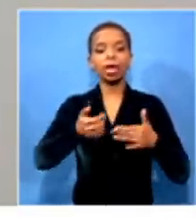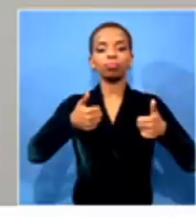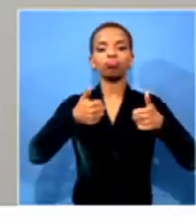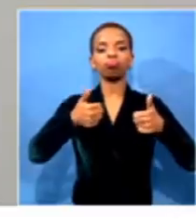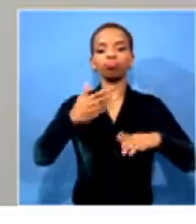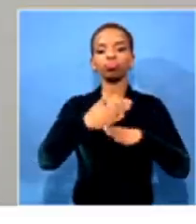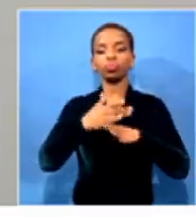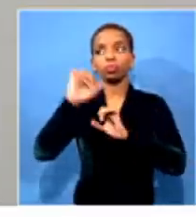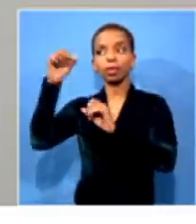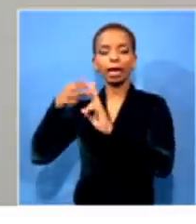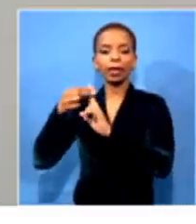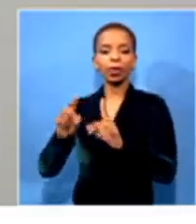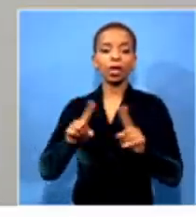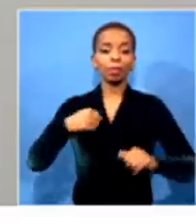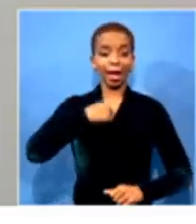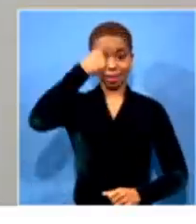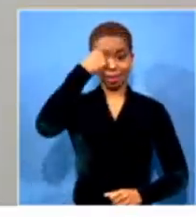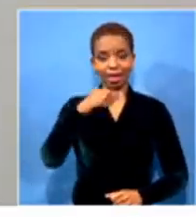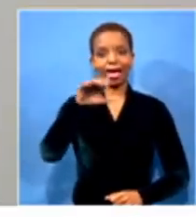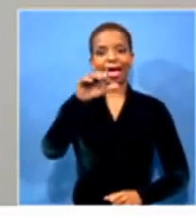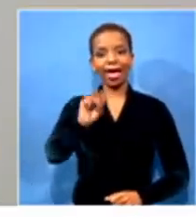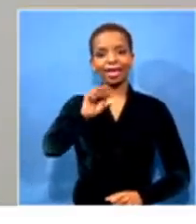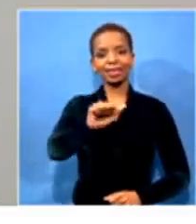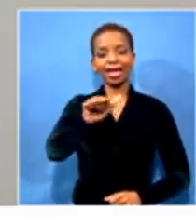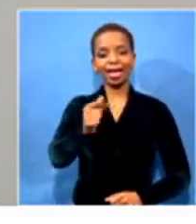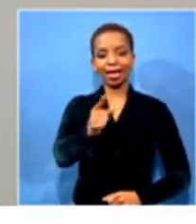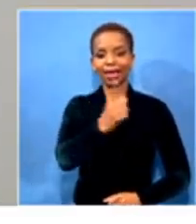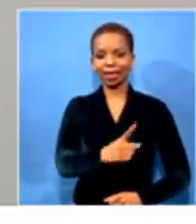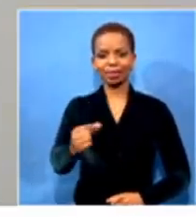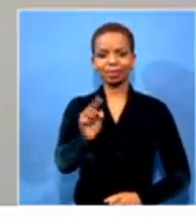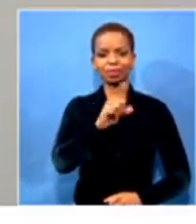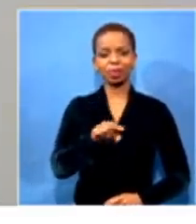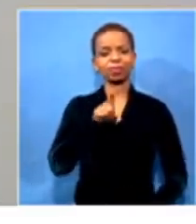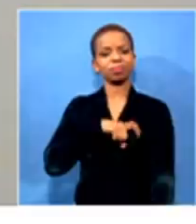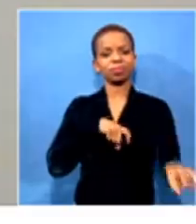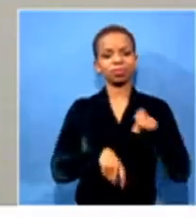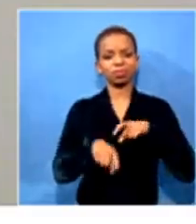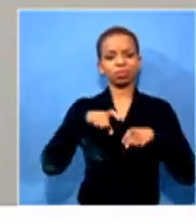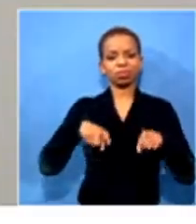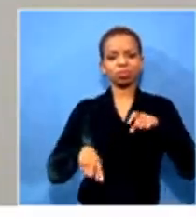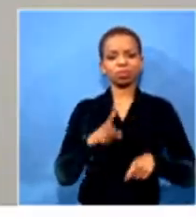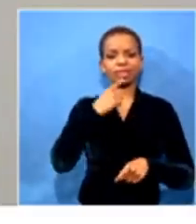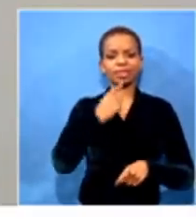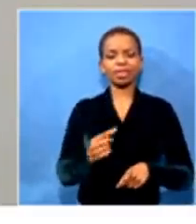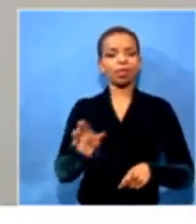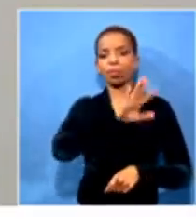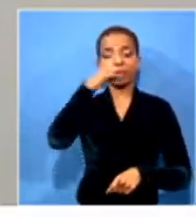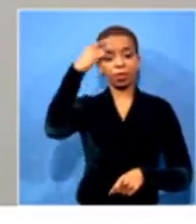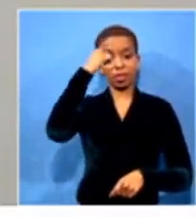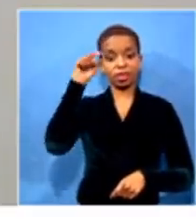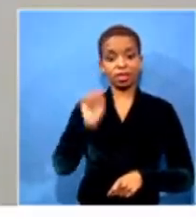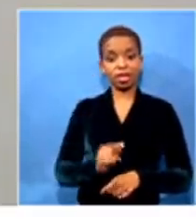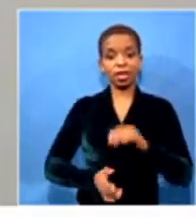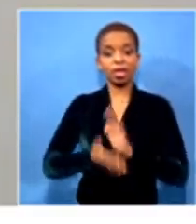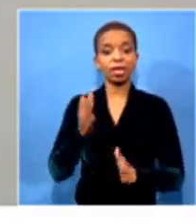in the SAA example, they've actually done a lot of pushing back and saying, well, we don't think this is the way to go. Even now, the SAA